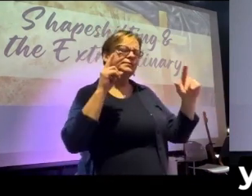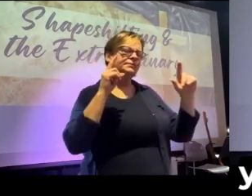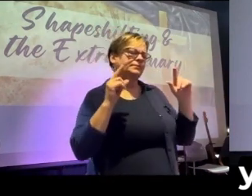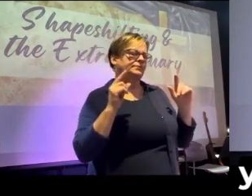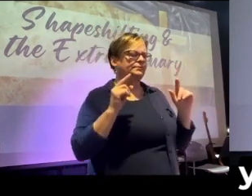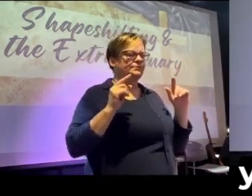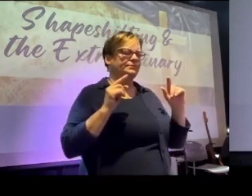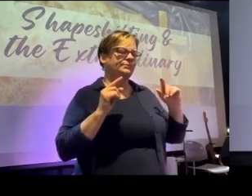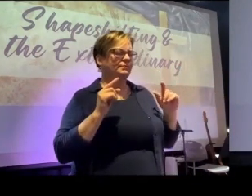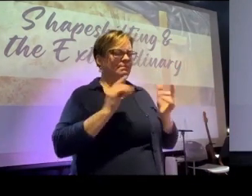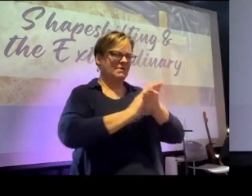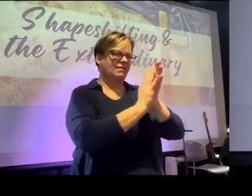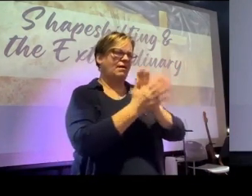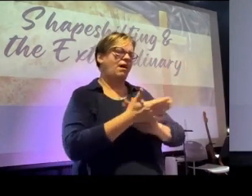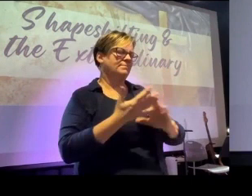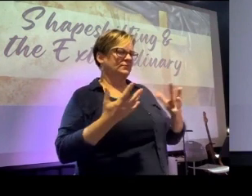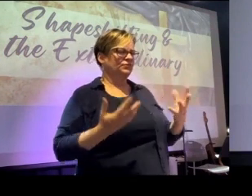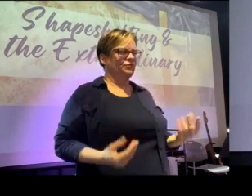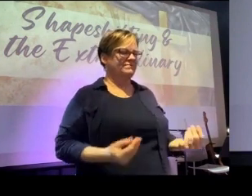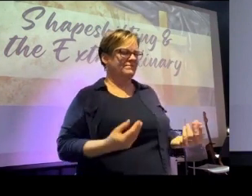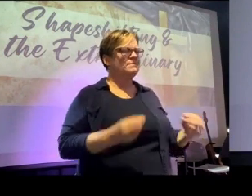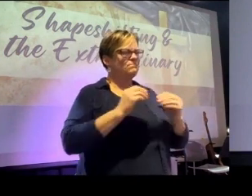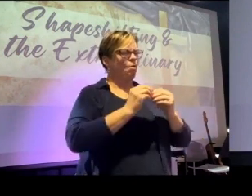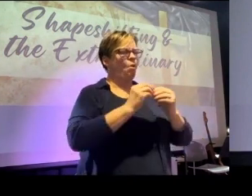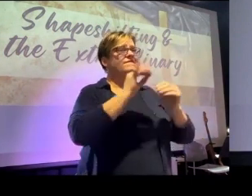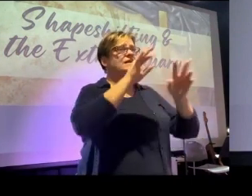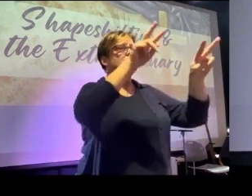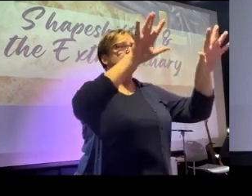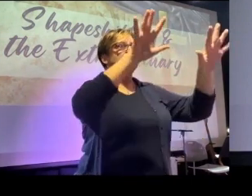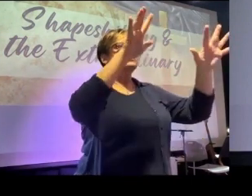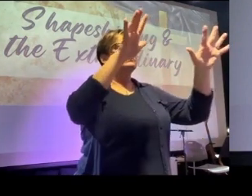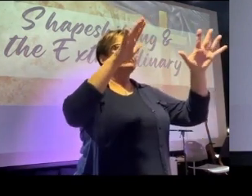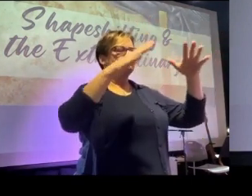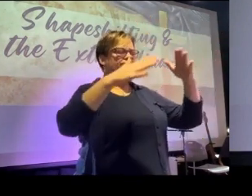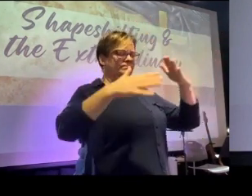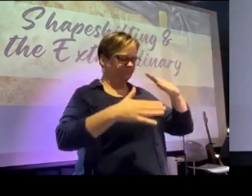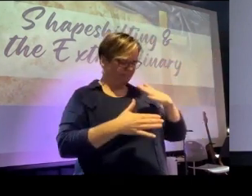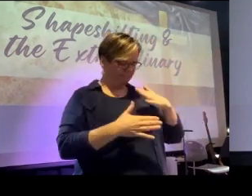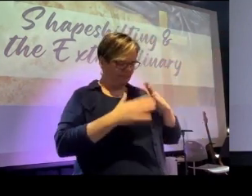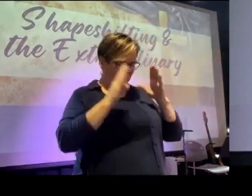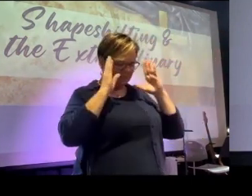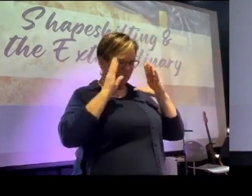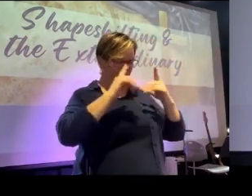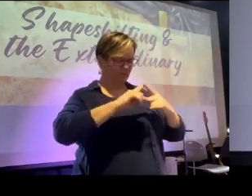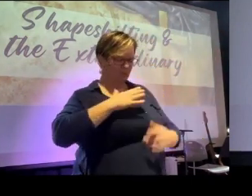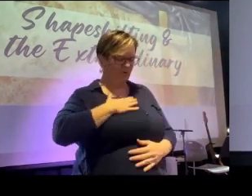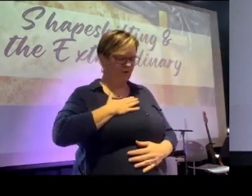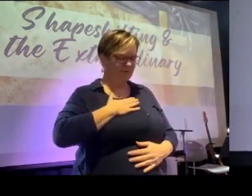And bring your attention to the heart center.